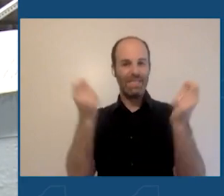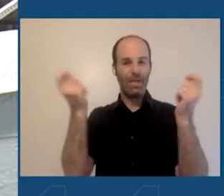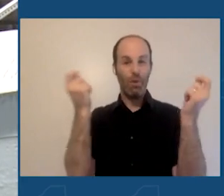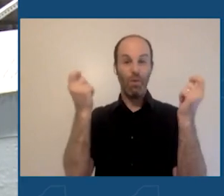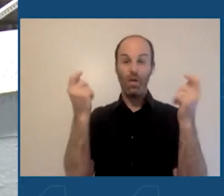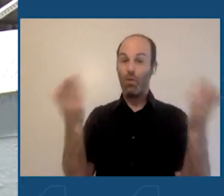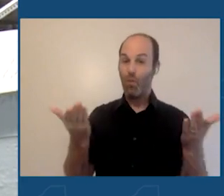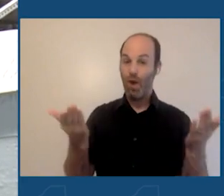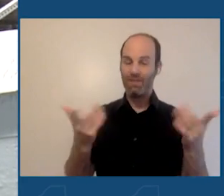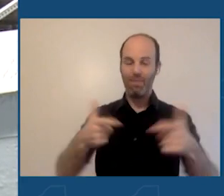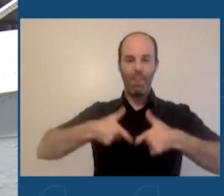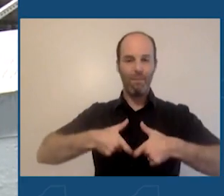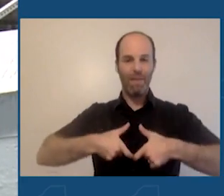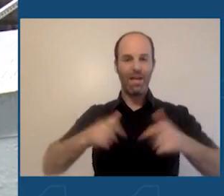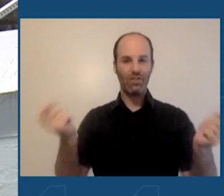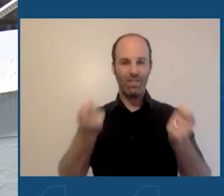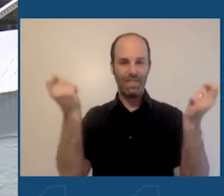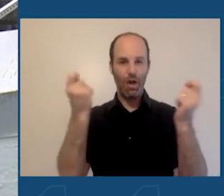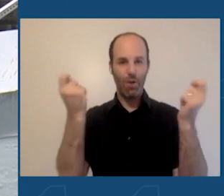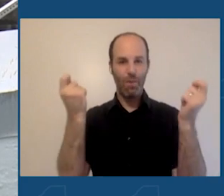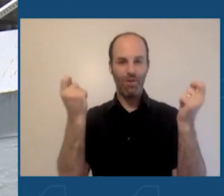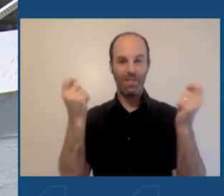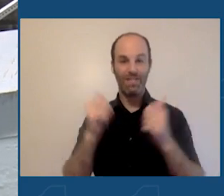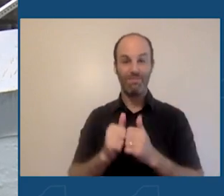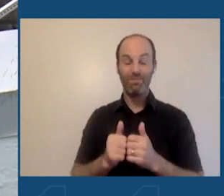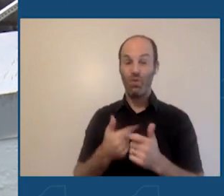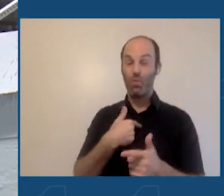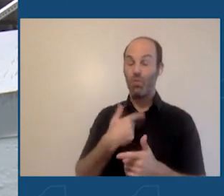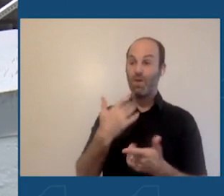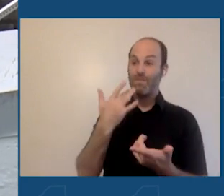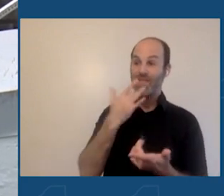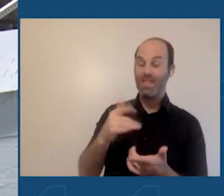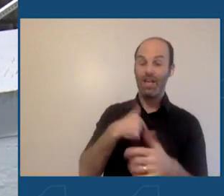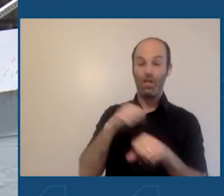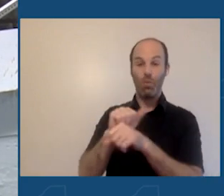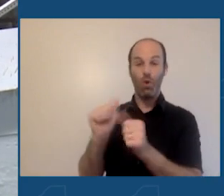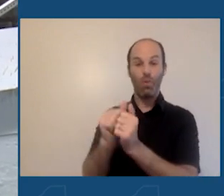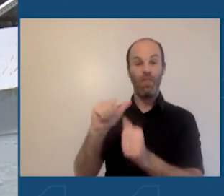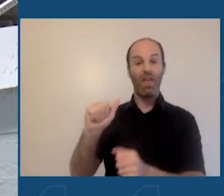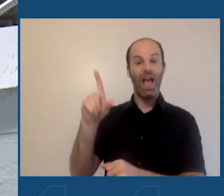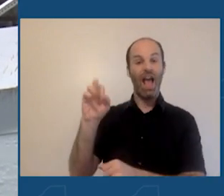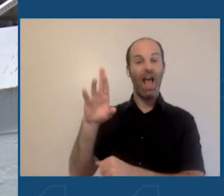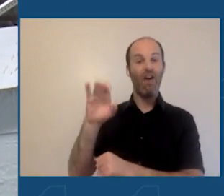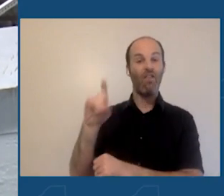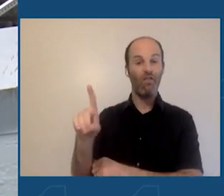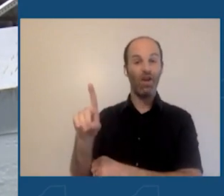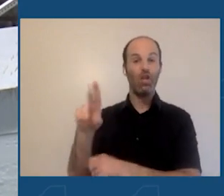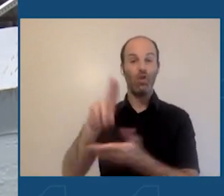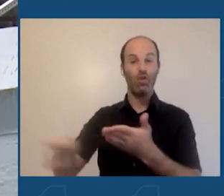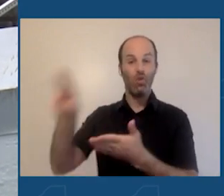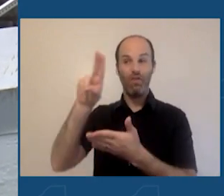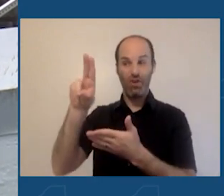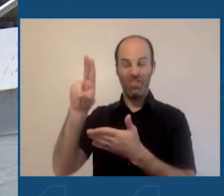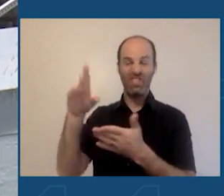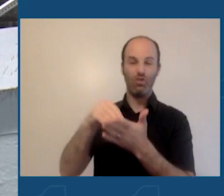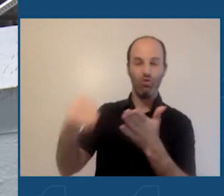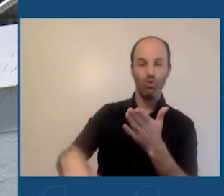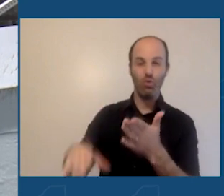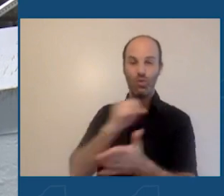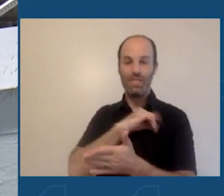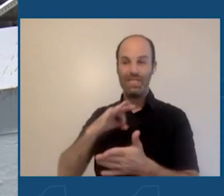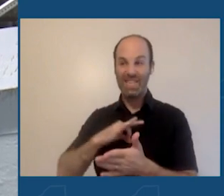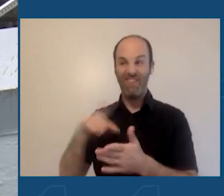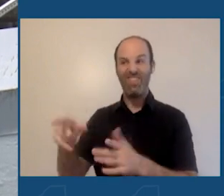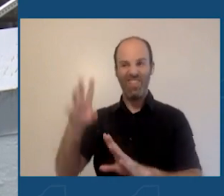extremely fortunate to work with the students and faculty at Alfred University. They have created a one-of-a-kind